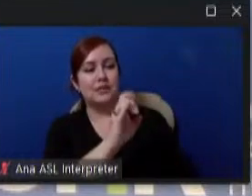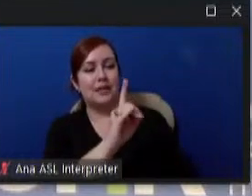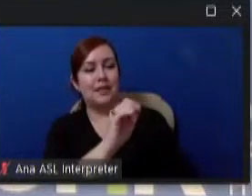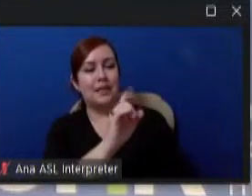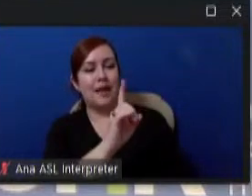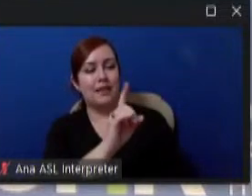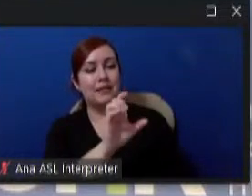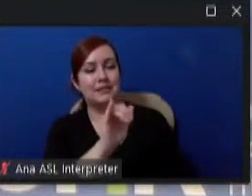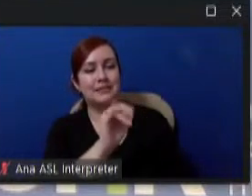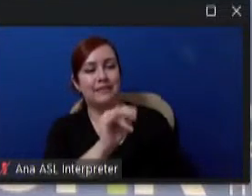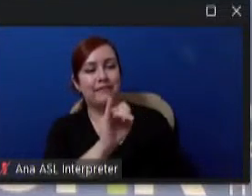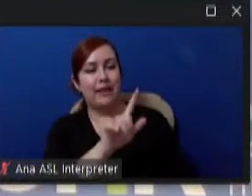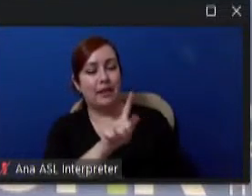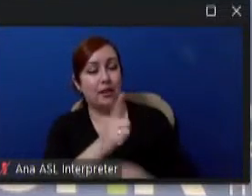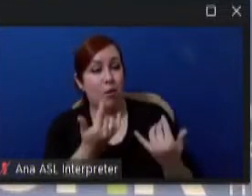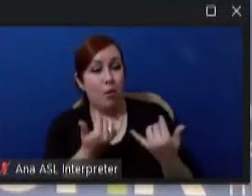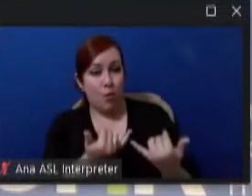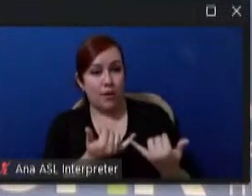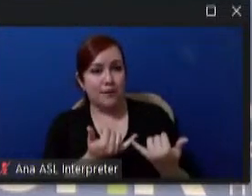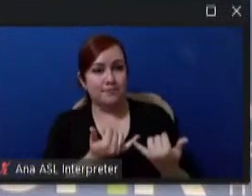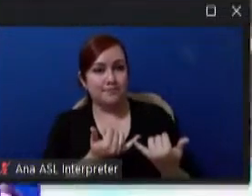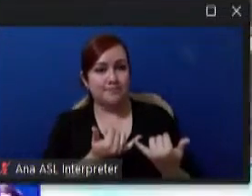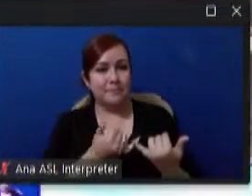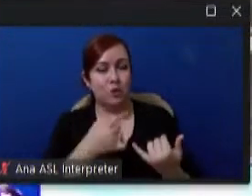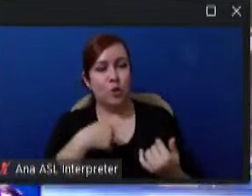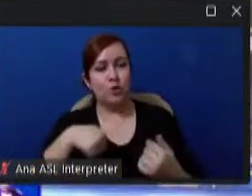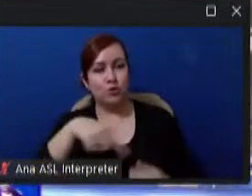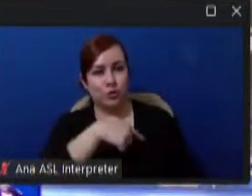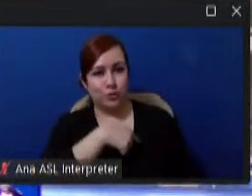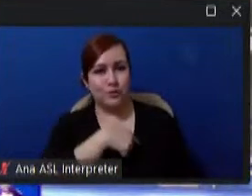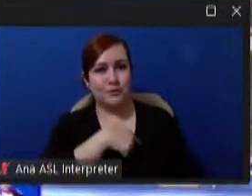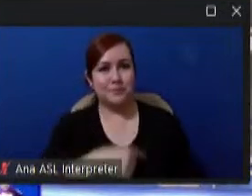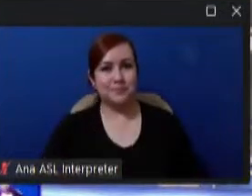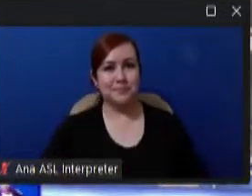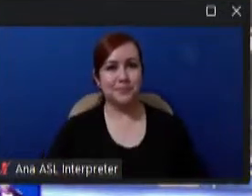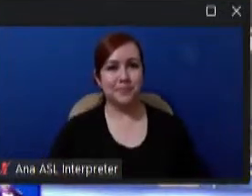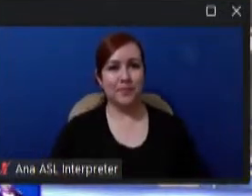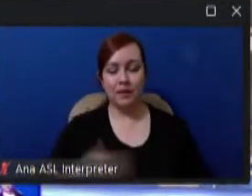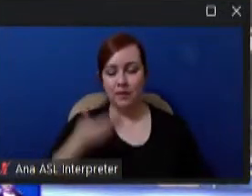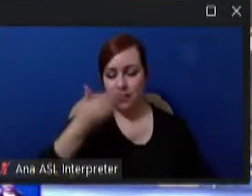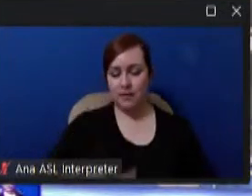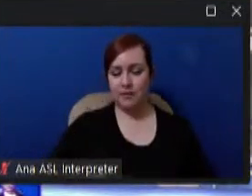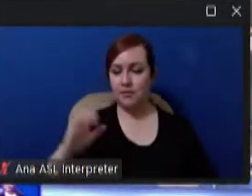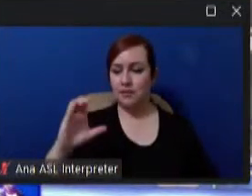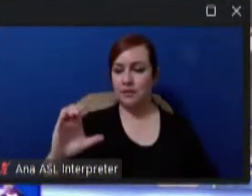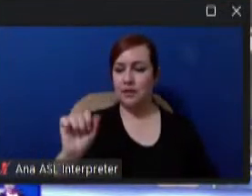representatives of civil society who are with us here in the room.